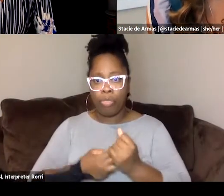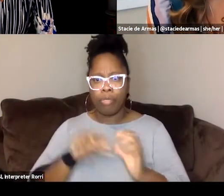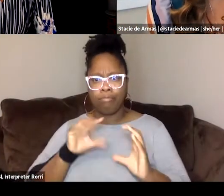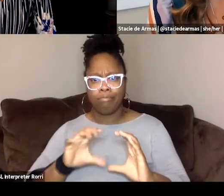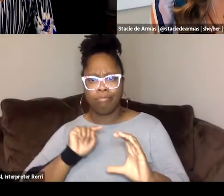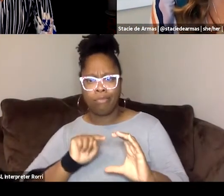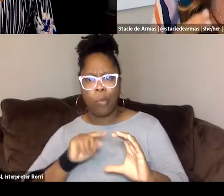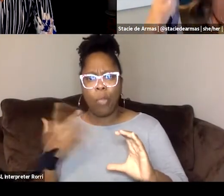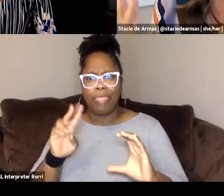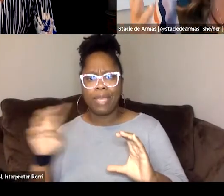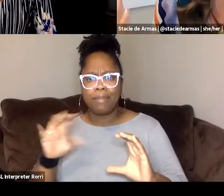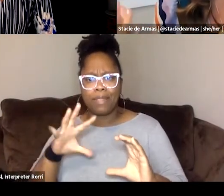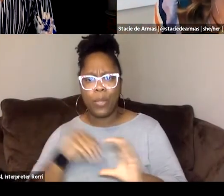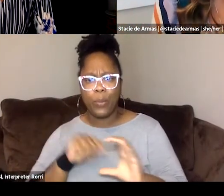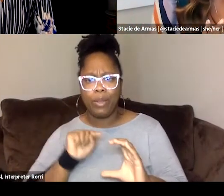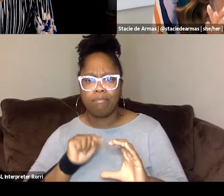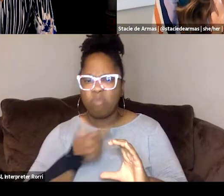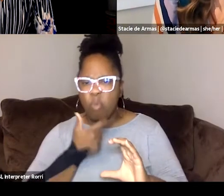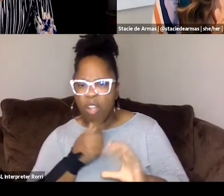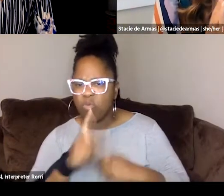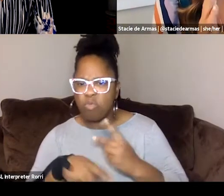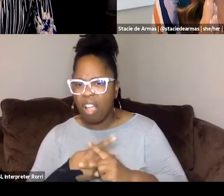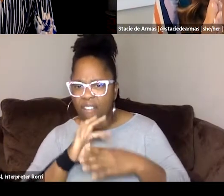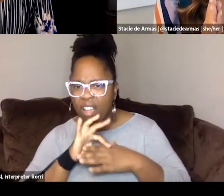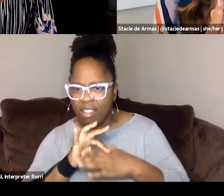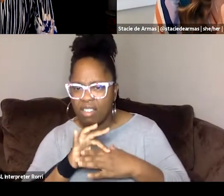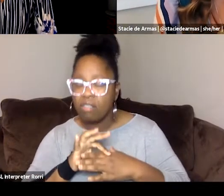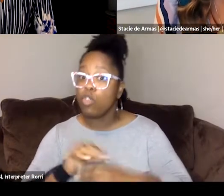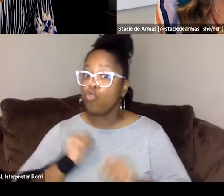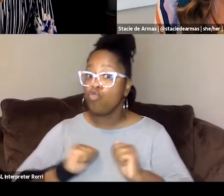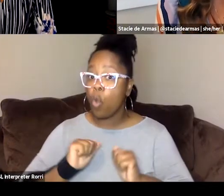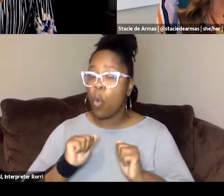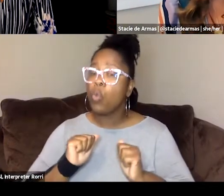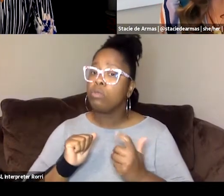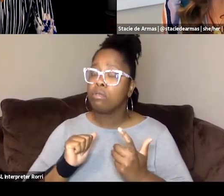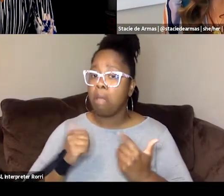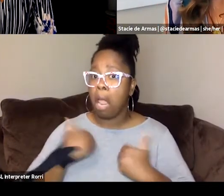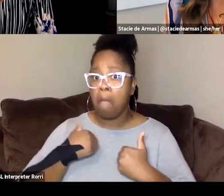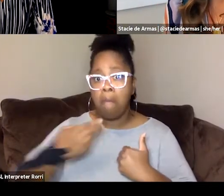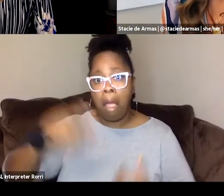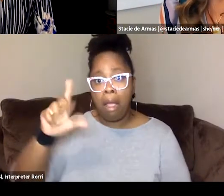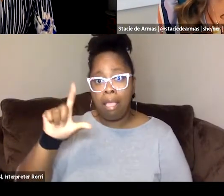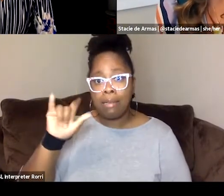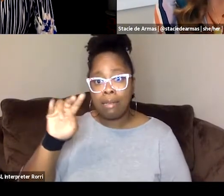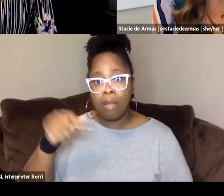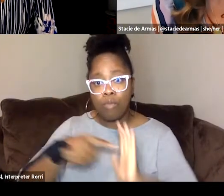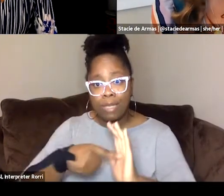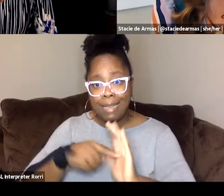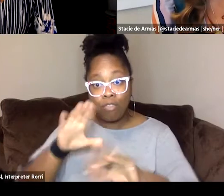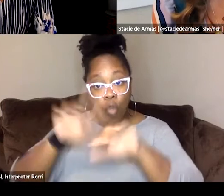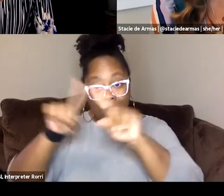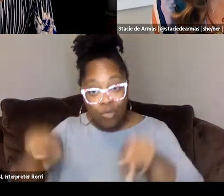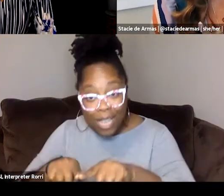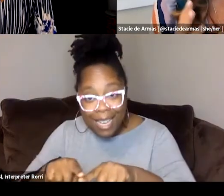that are present in this content, right? What are we seeing? And for shows where Latinos were both represented on screen and